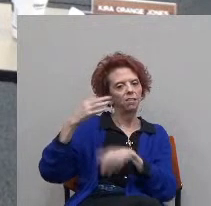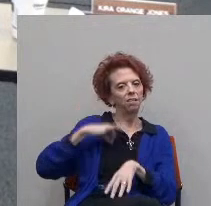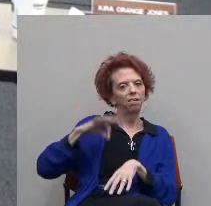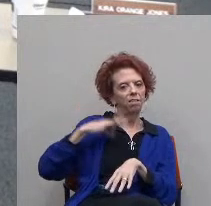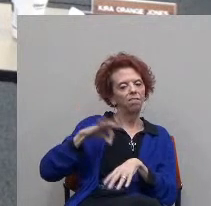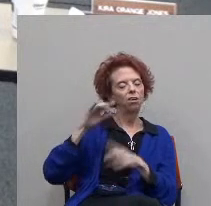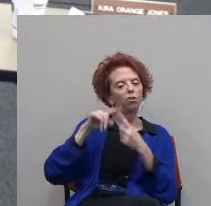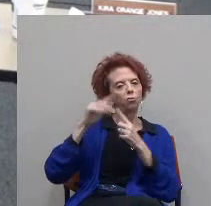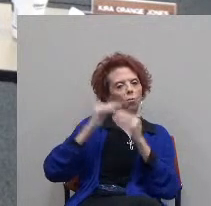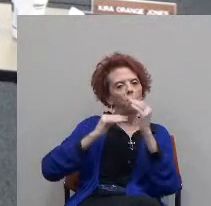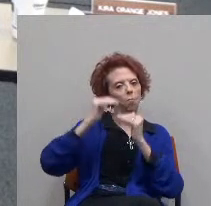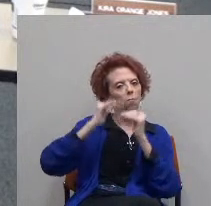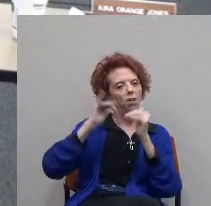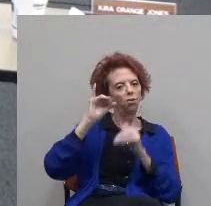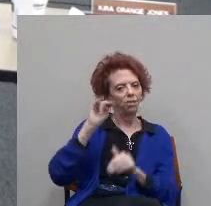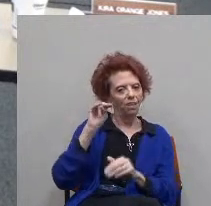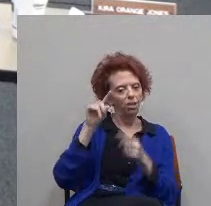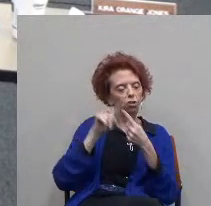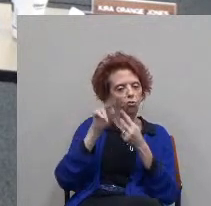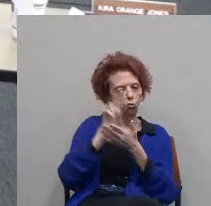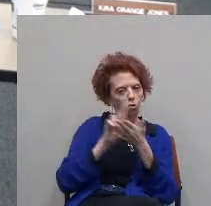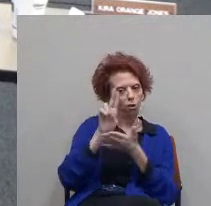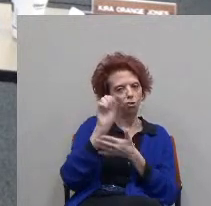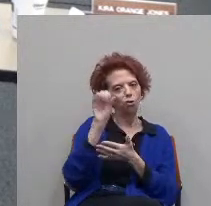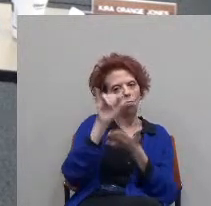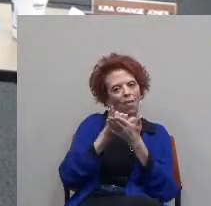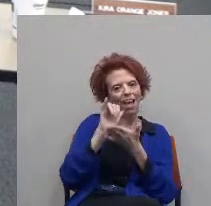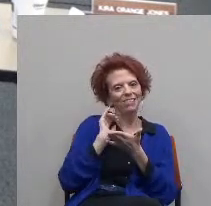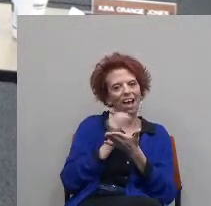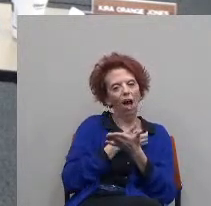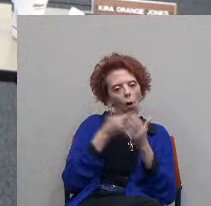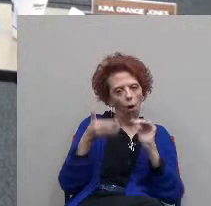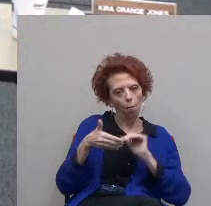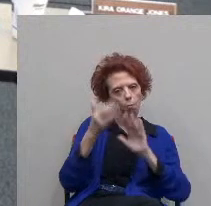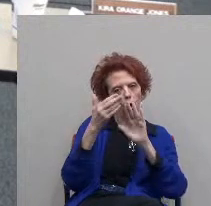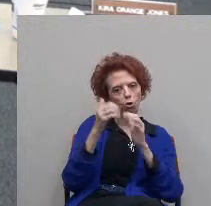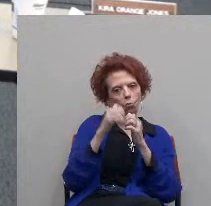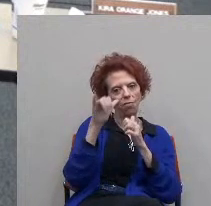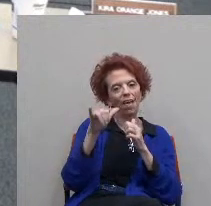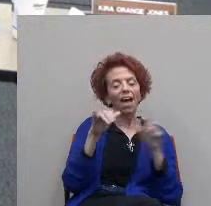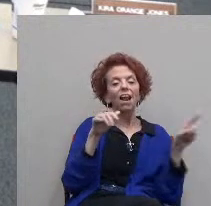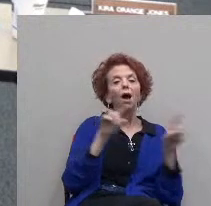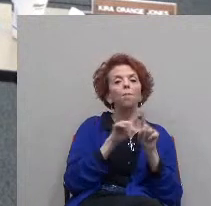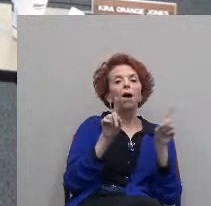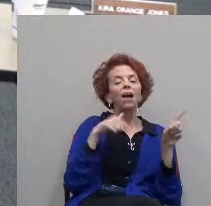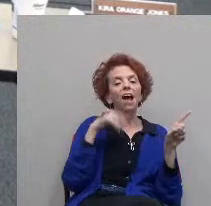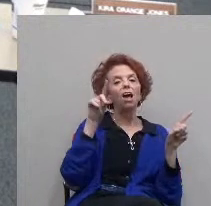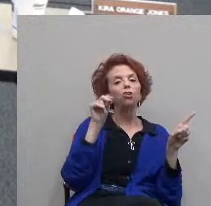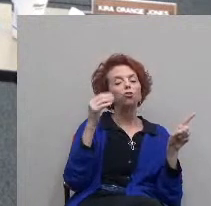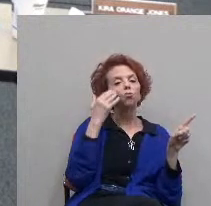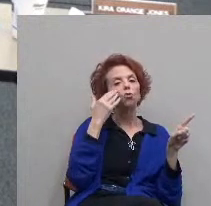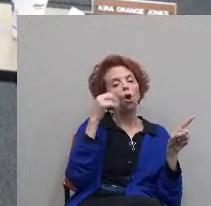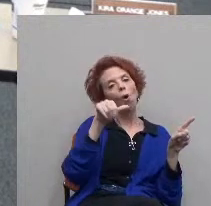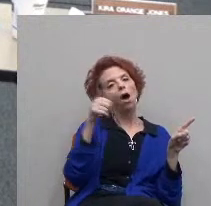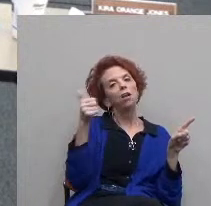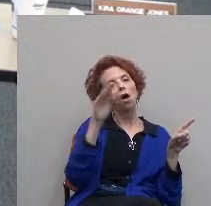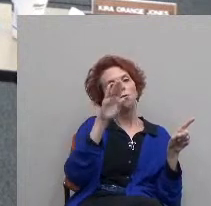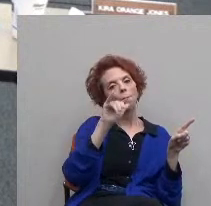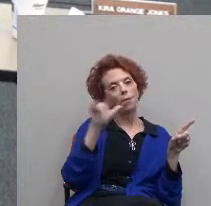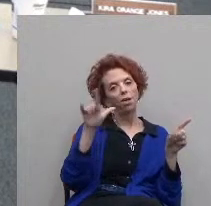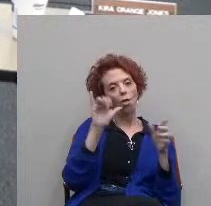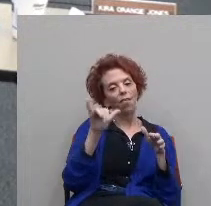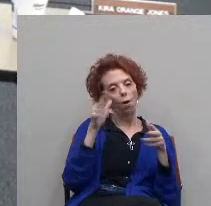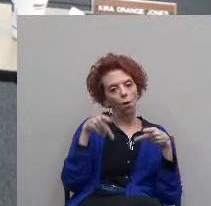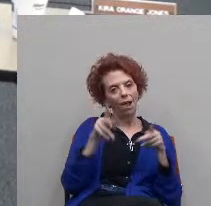university preparation. So that's that's kind of our approach on that. I do know that there's another bill that